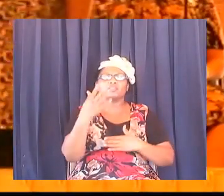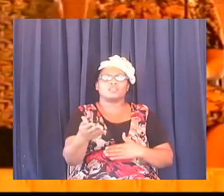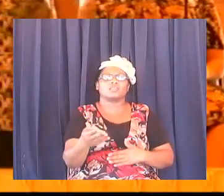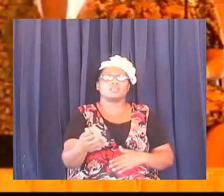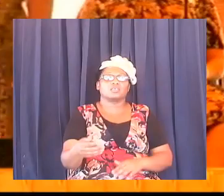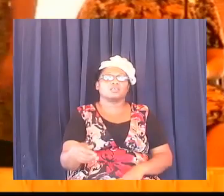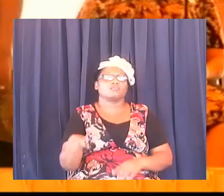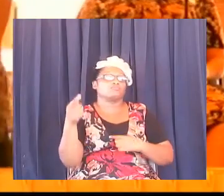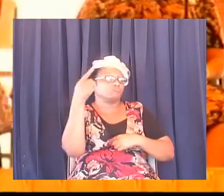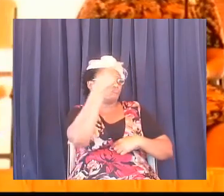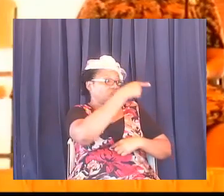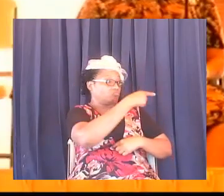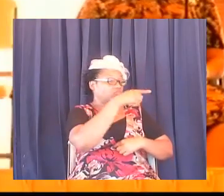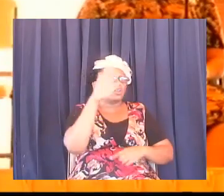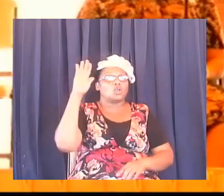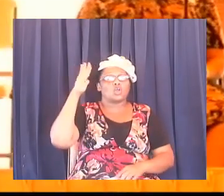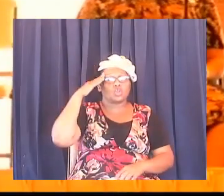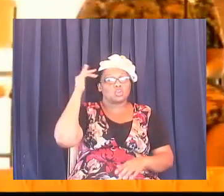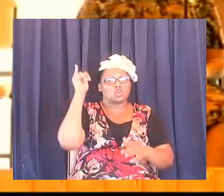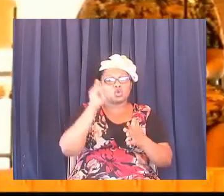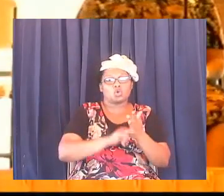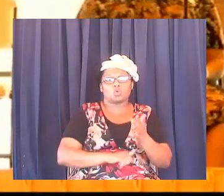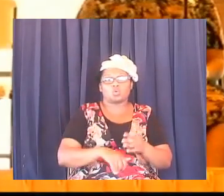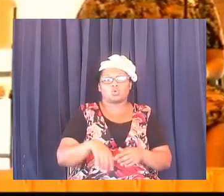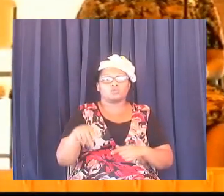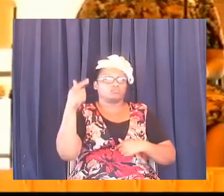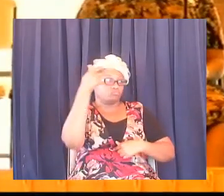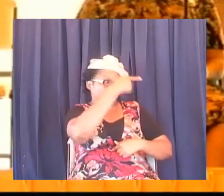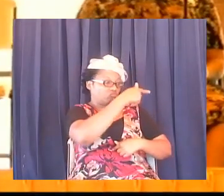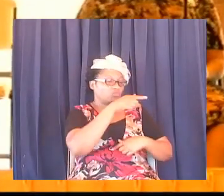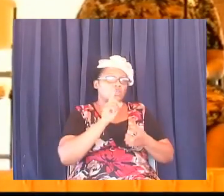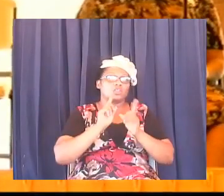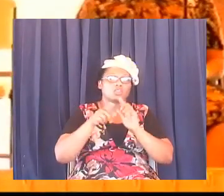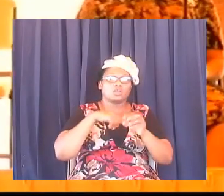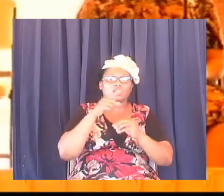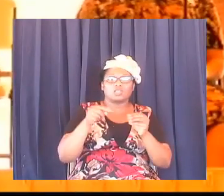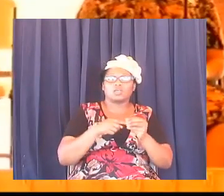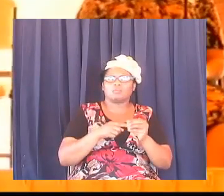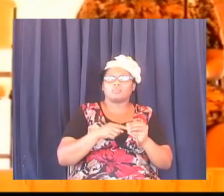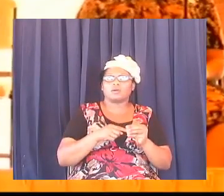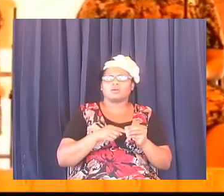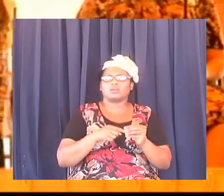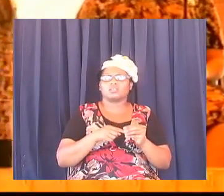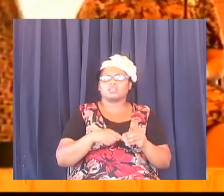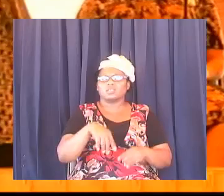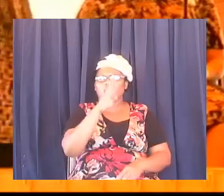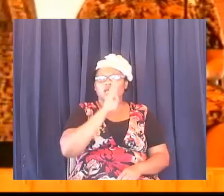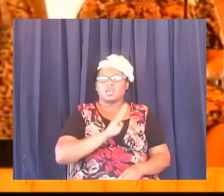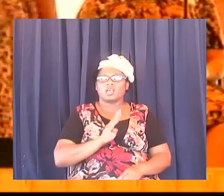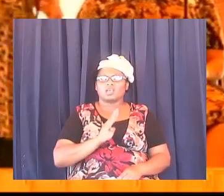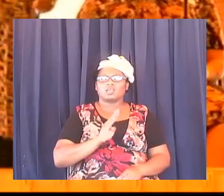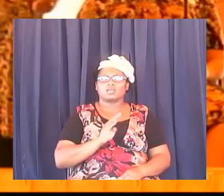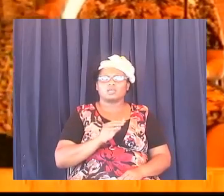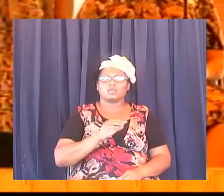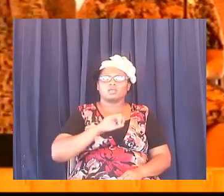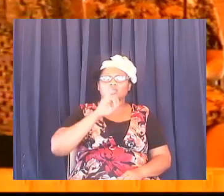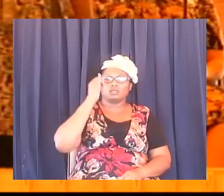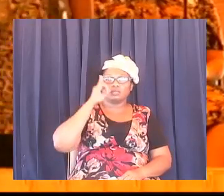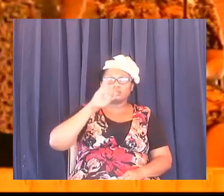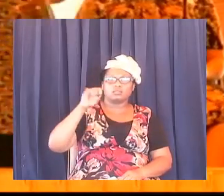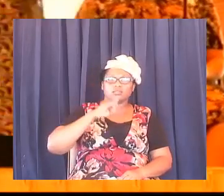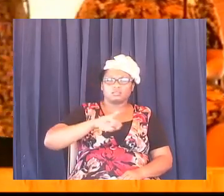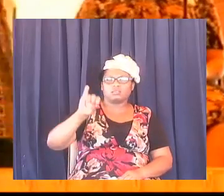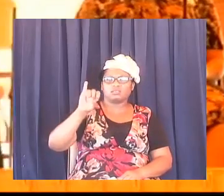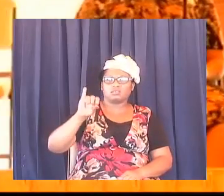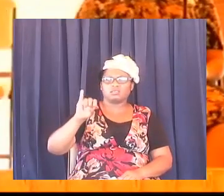I know what I'm talking about. But I want to tell you that he said he was despised, he was rejected. But